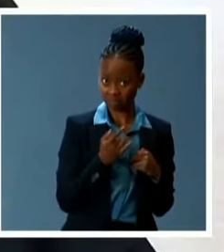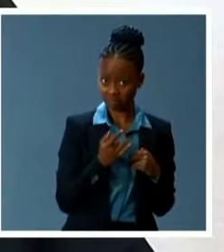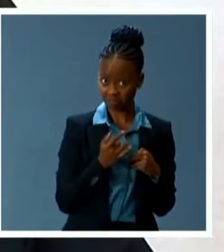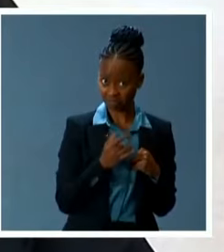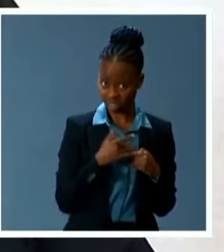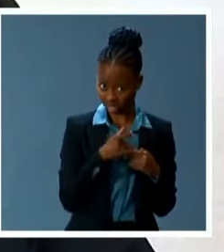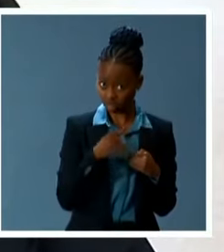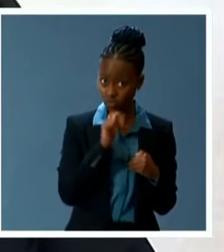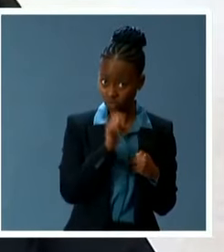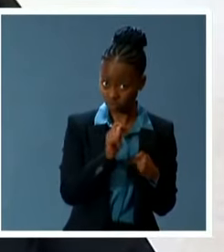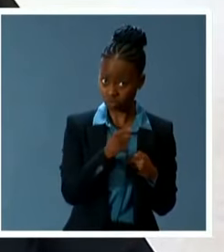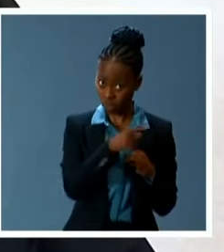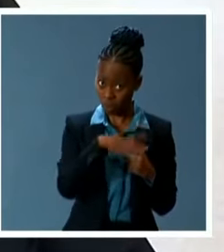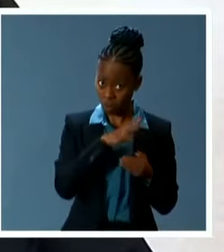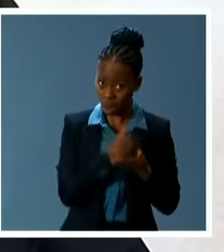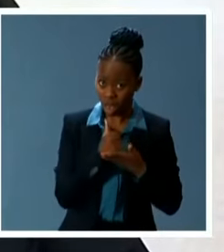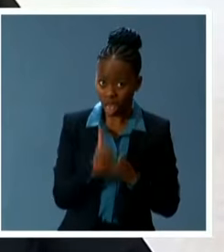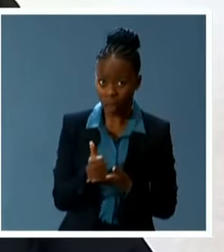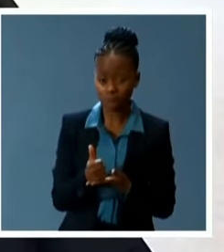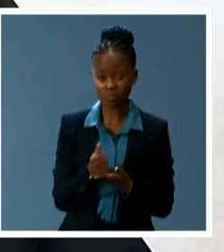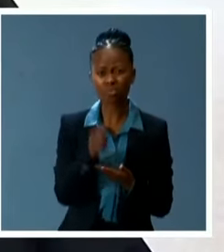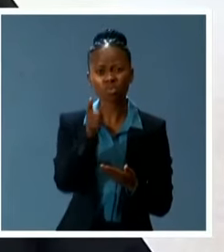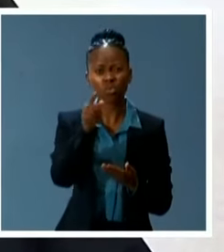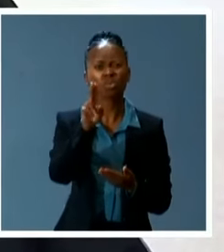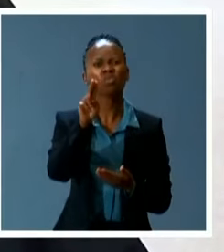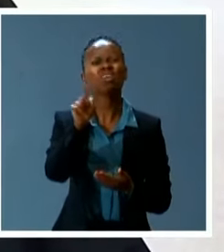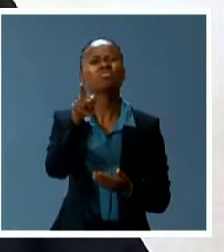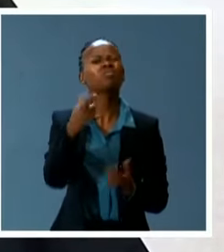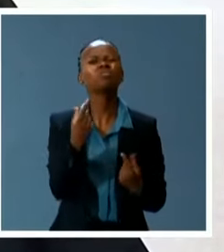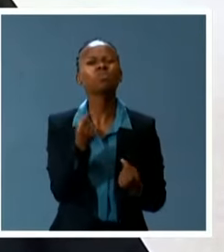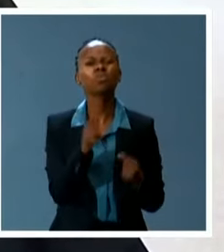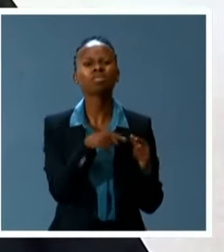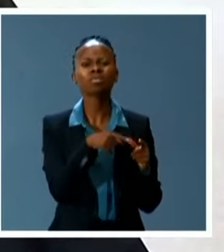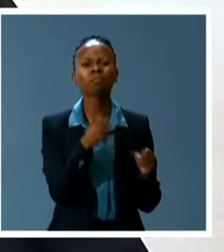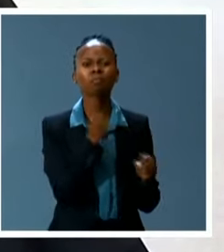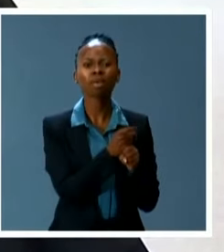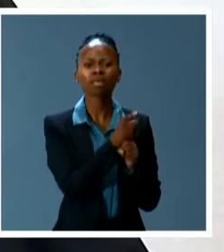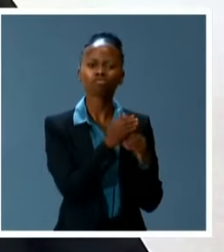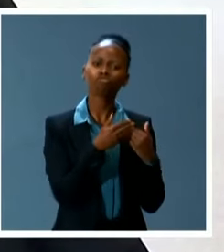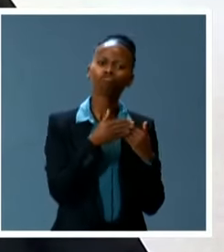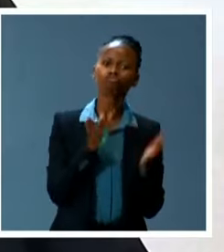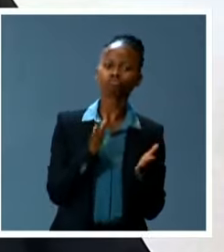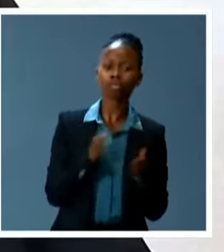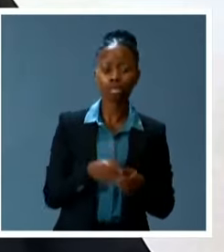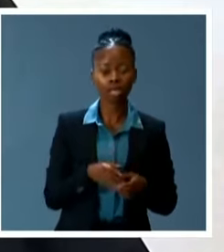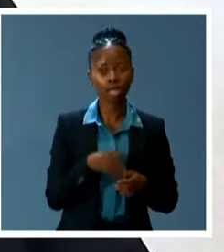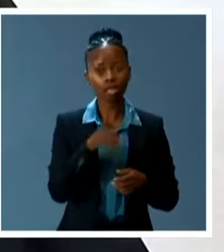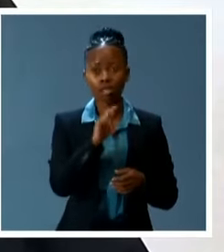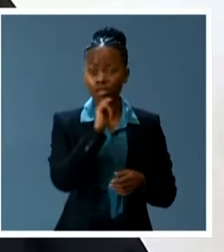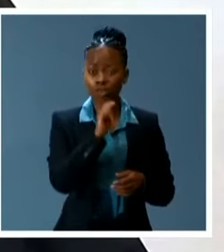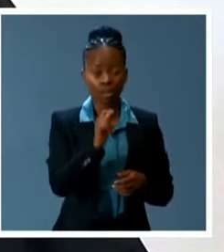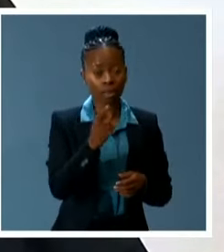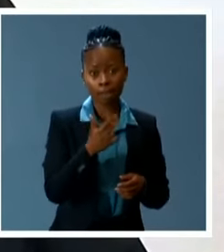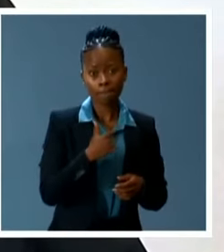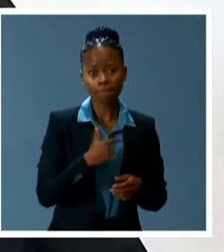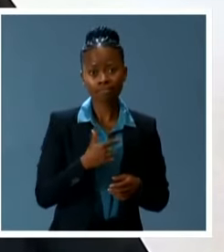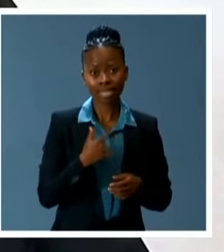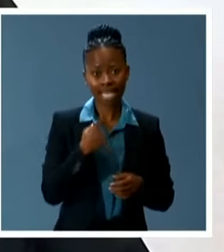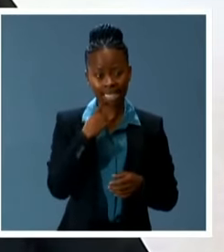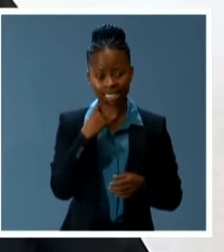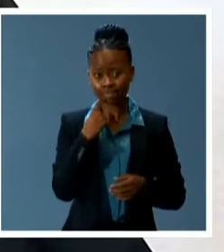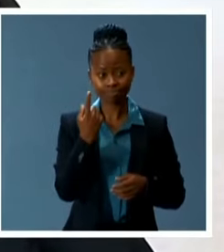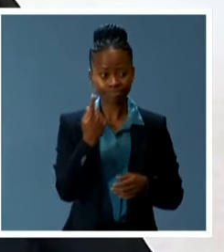I do not trust necessarily the generosity of people. I trust the enlightened self-interest. It's interesting to see some of